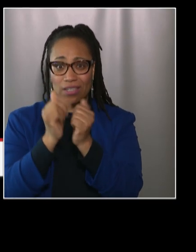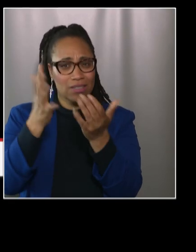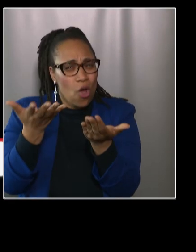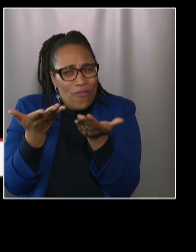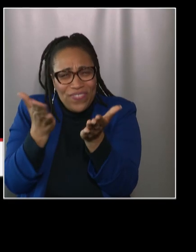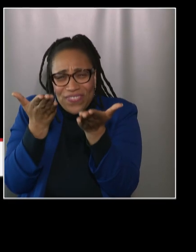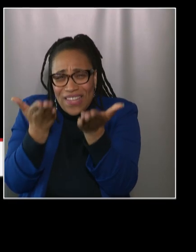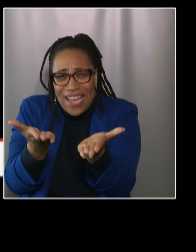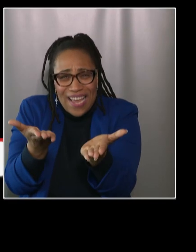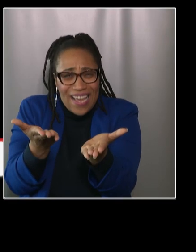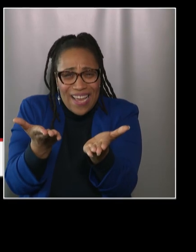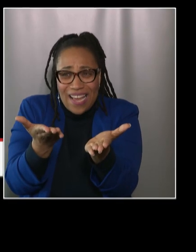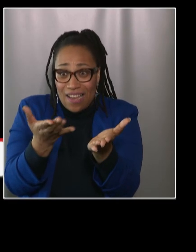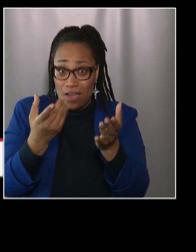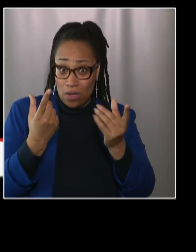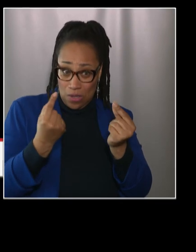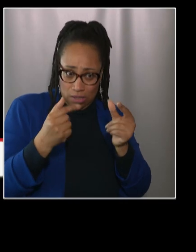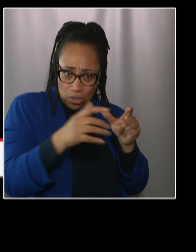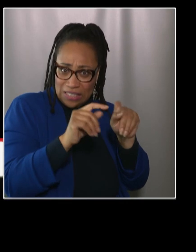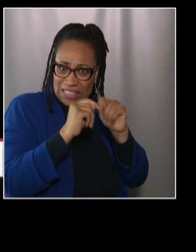ready and get in the game.